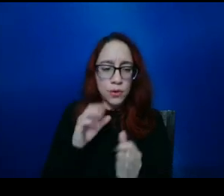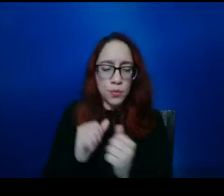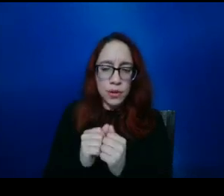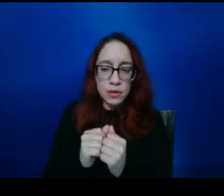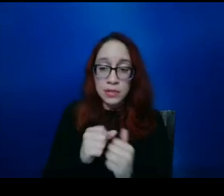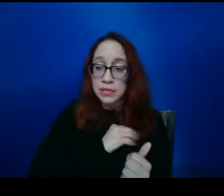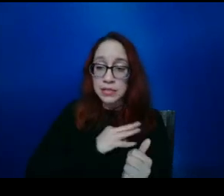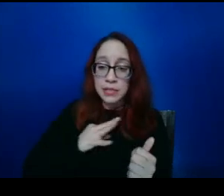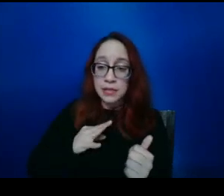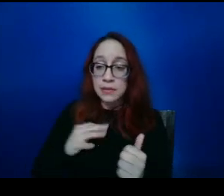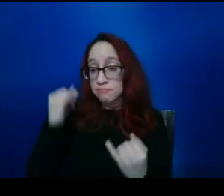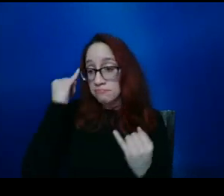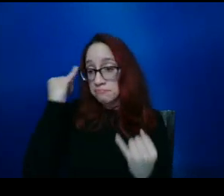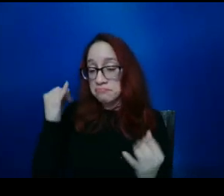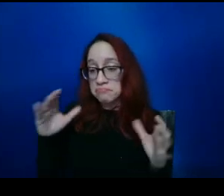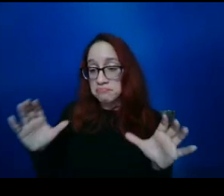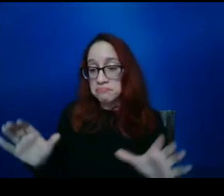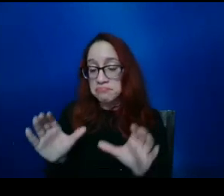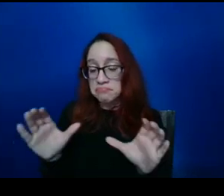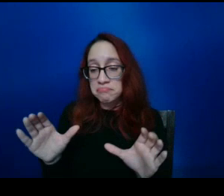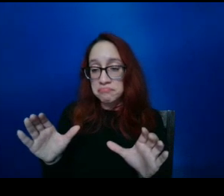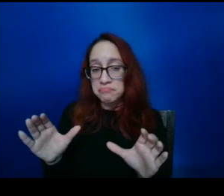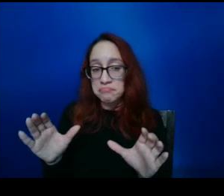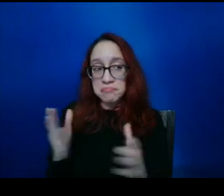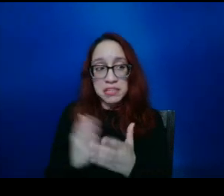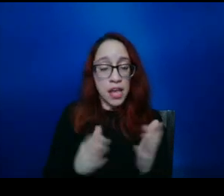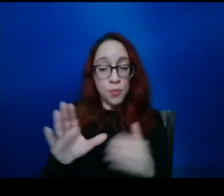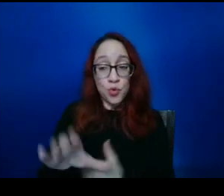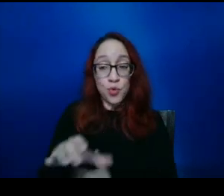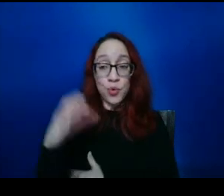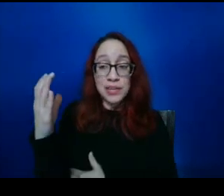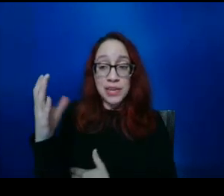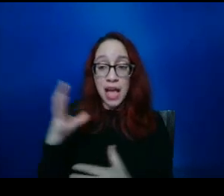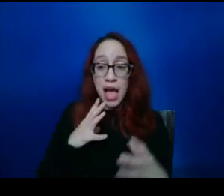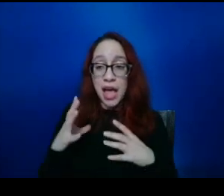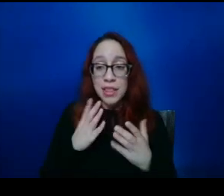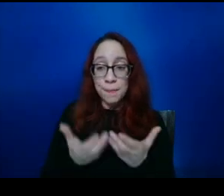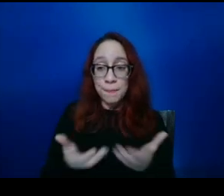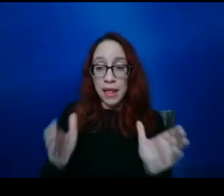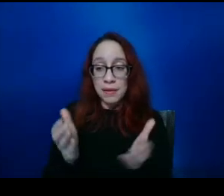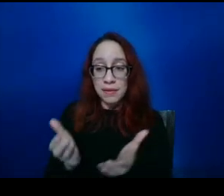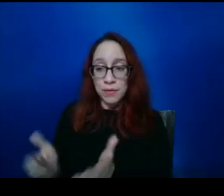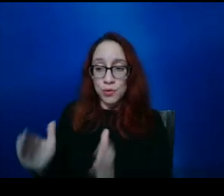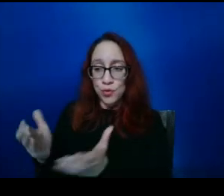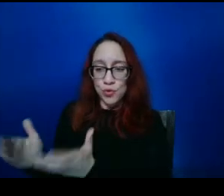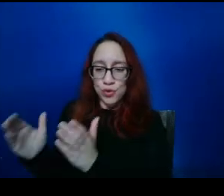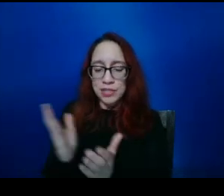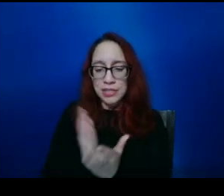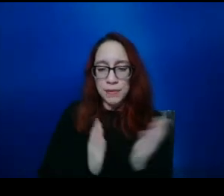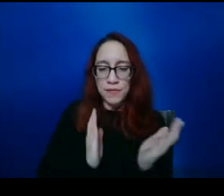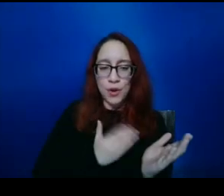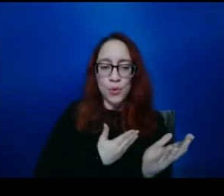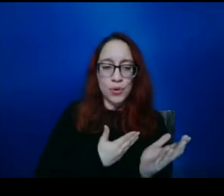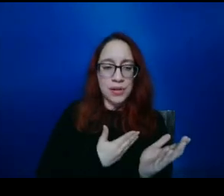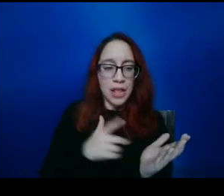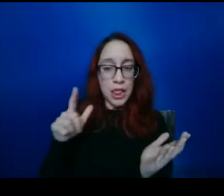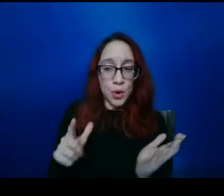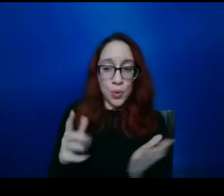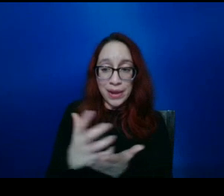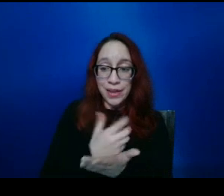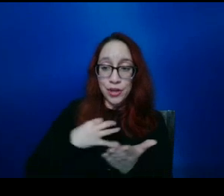staff about the idea of doing some Christmas holiday baskets for some of our lower